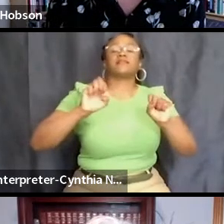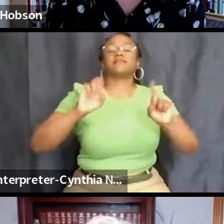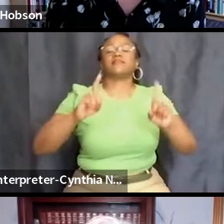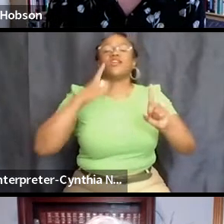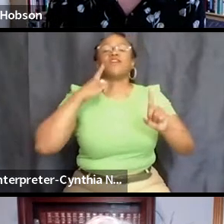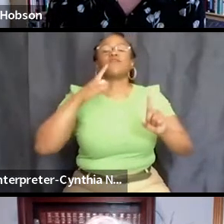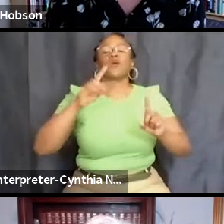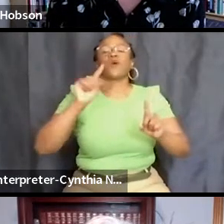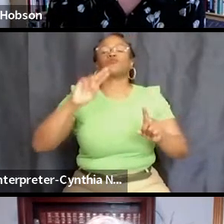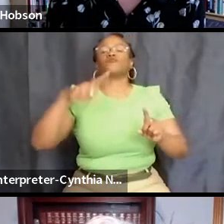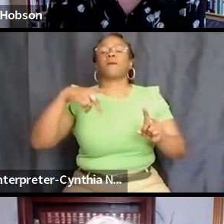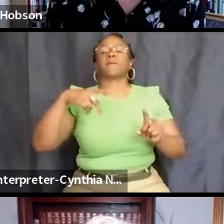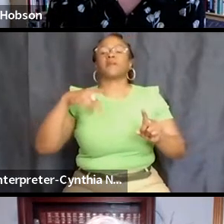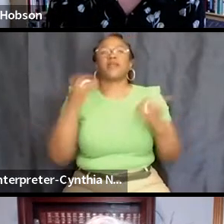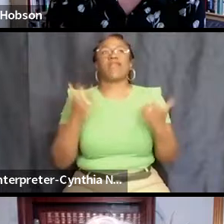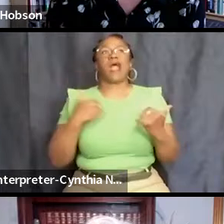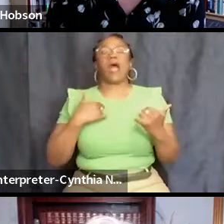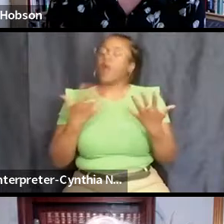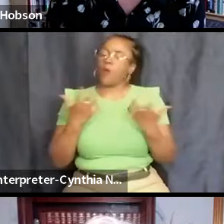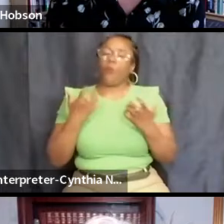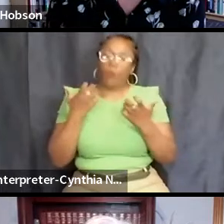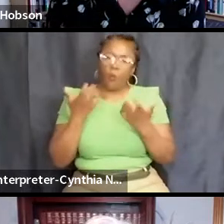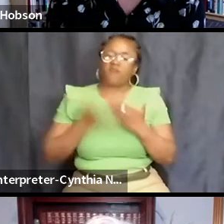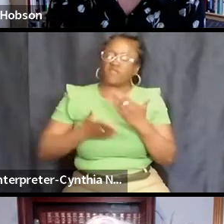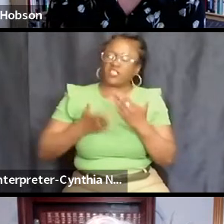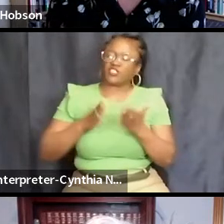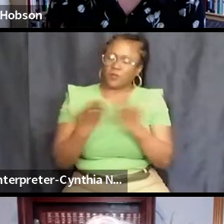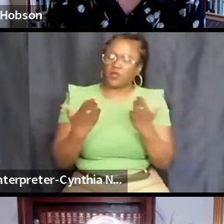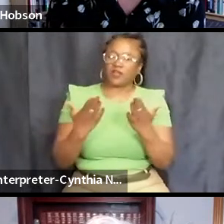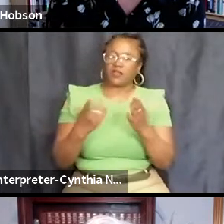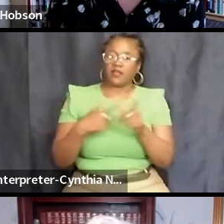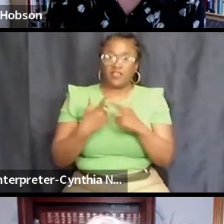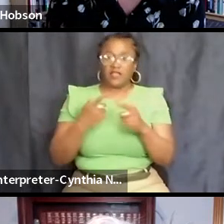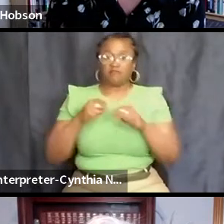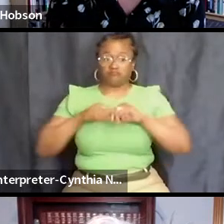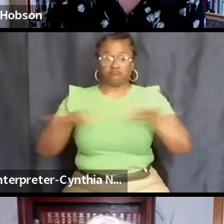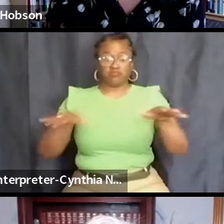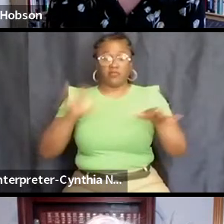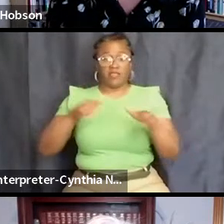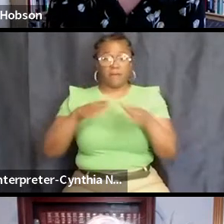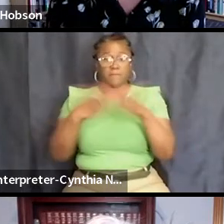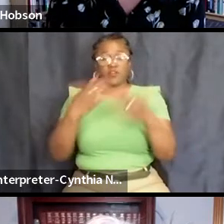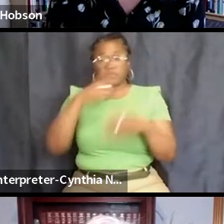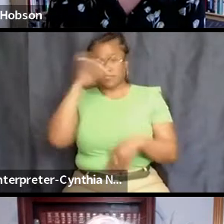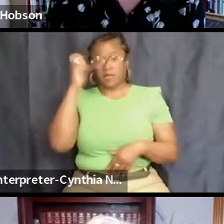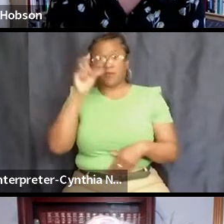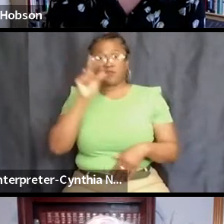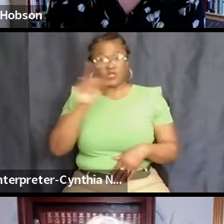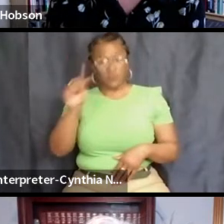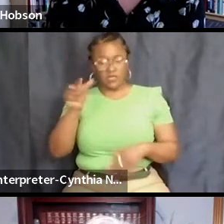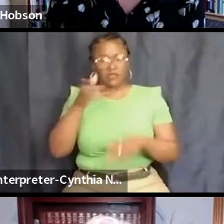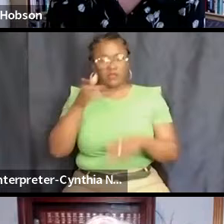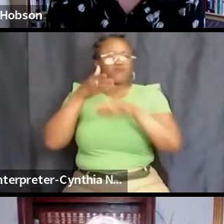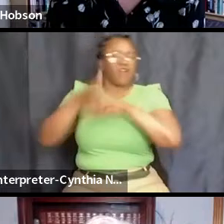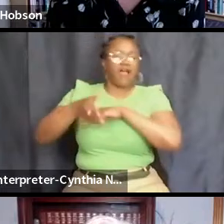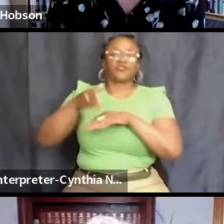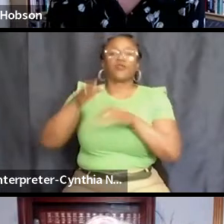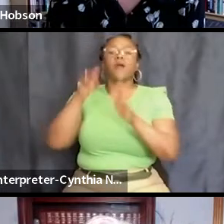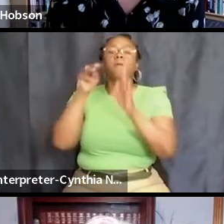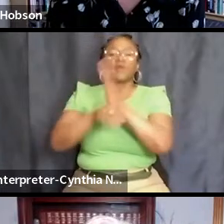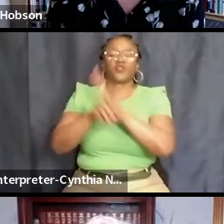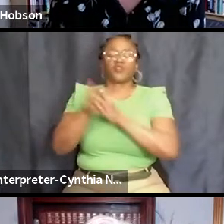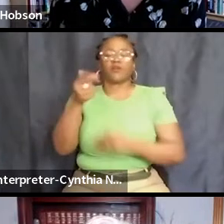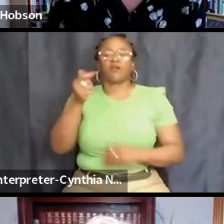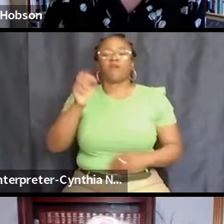to finish the book. And then it came out in the summer of 2020, a few weeks after the shocking murder of